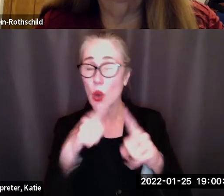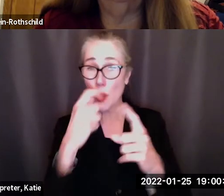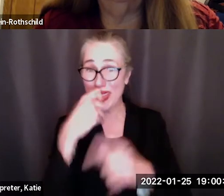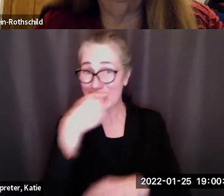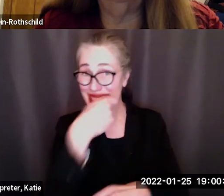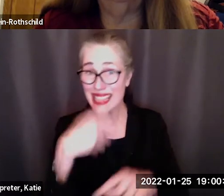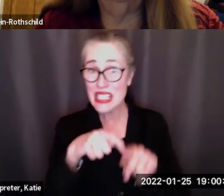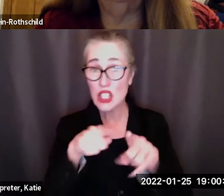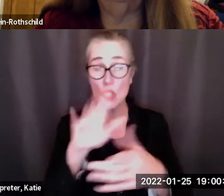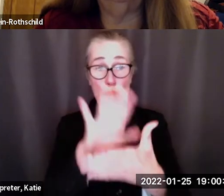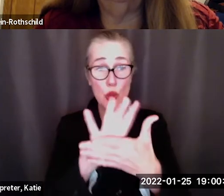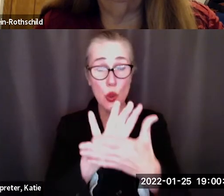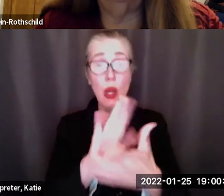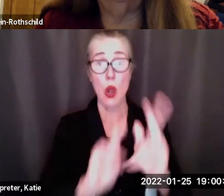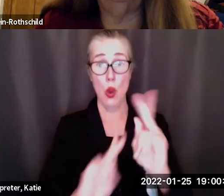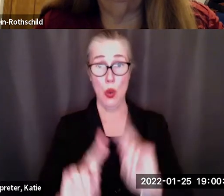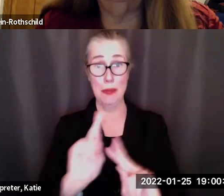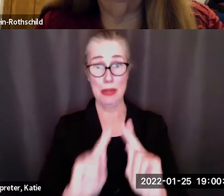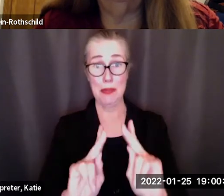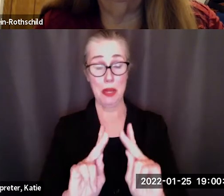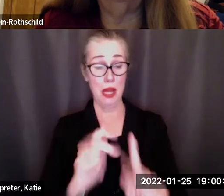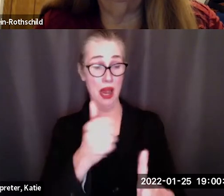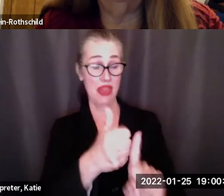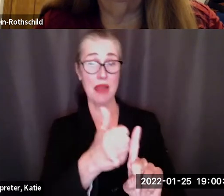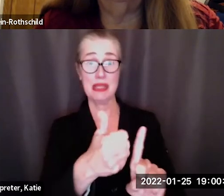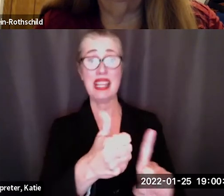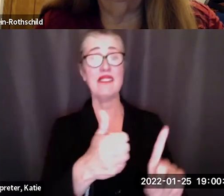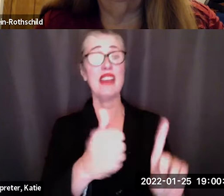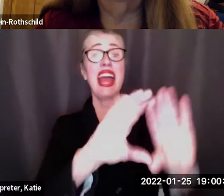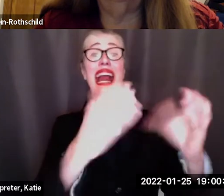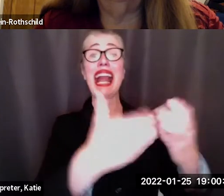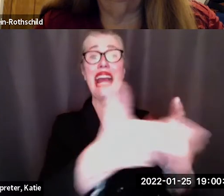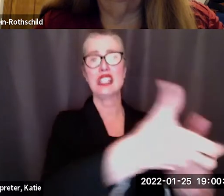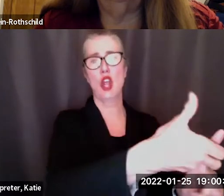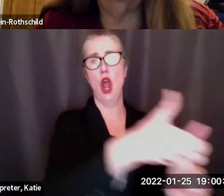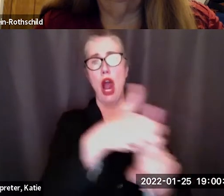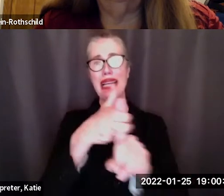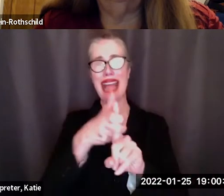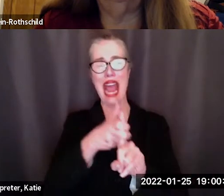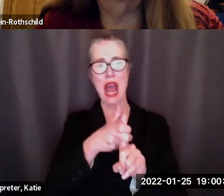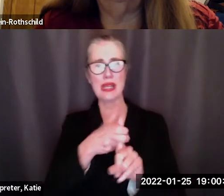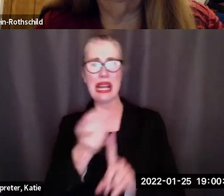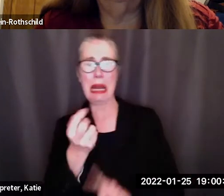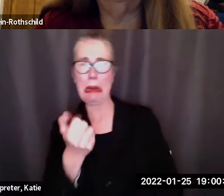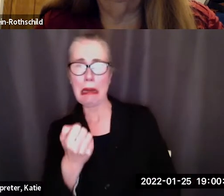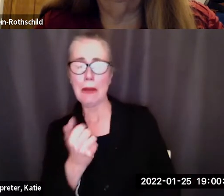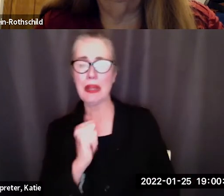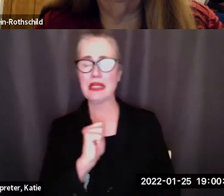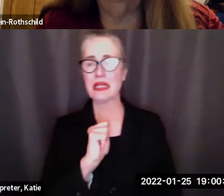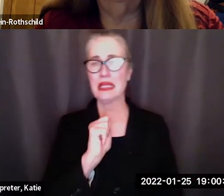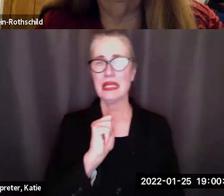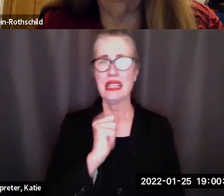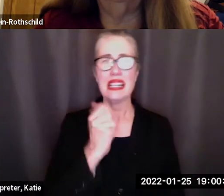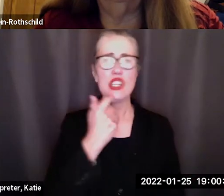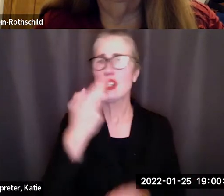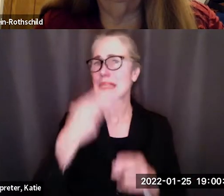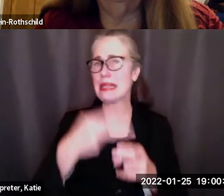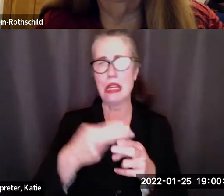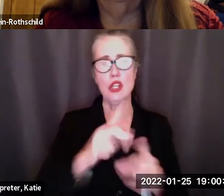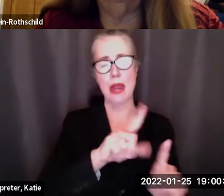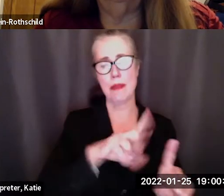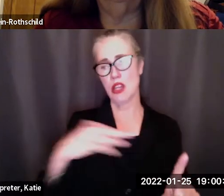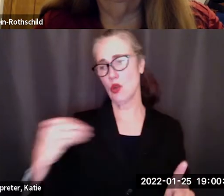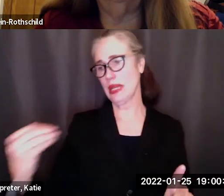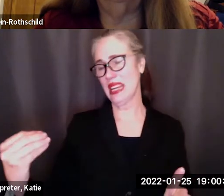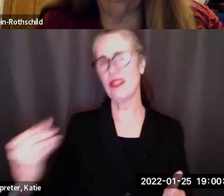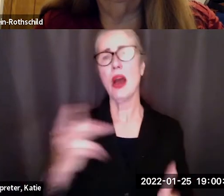when people are tested they've been called out of class publicly it's a it's kind of subtle it's like they just say your name and you walk out but people kind